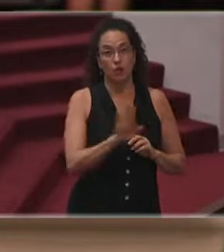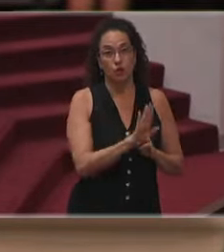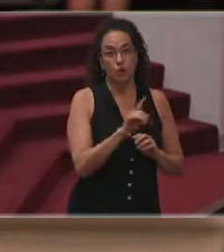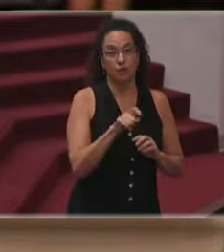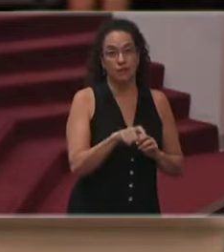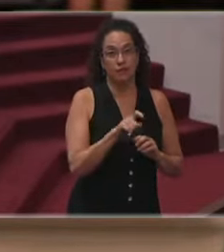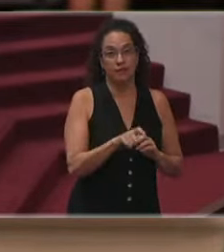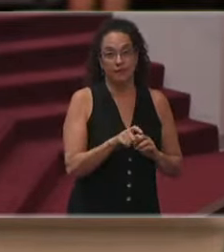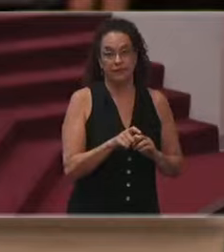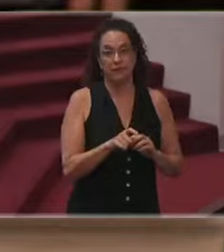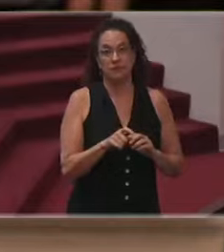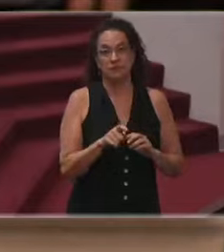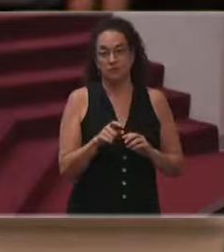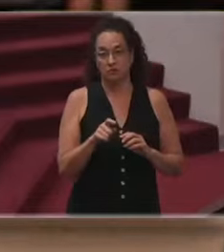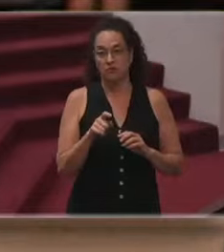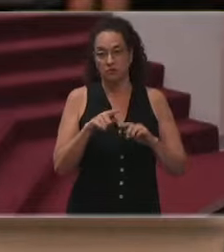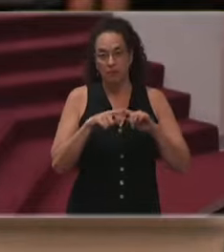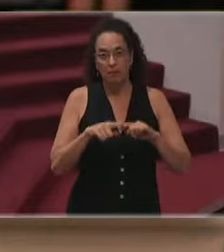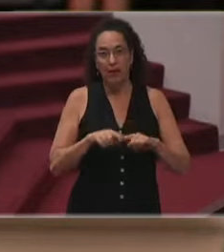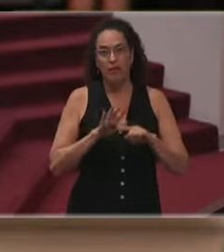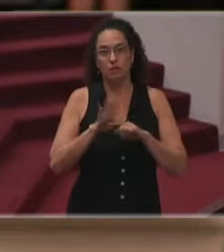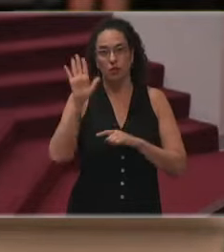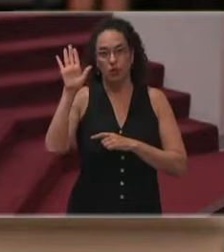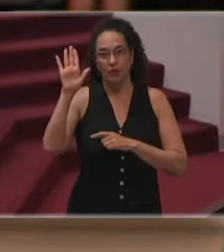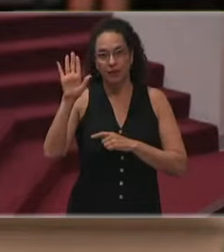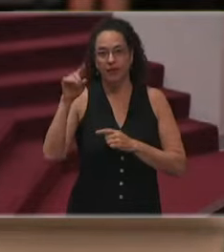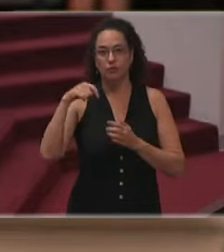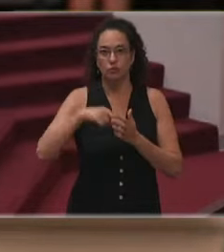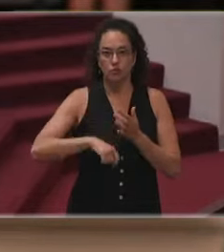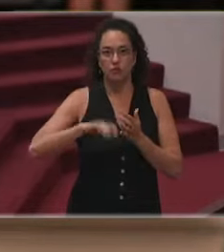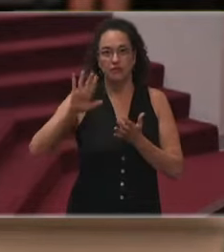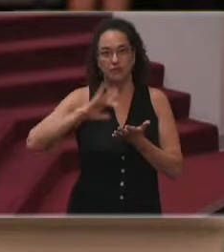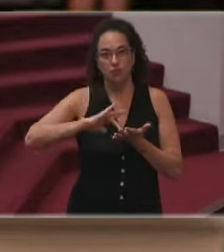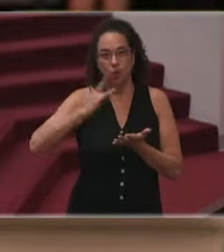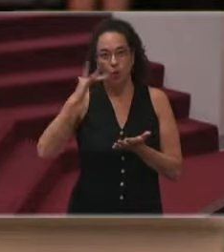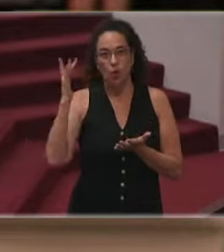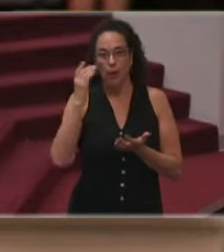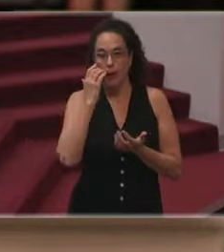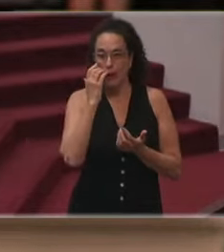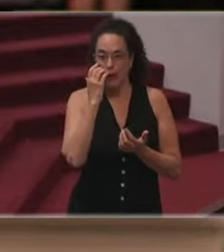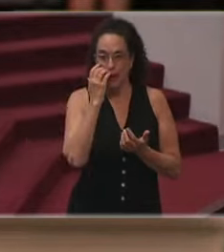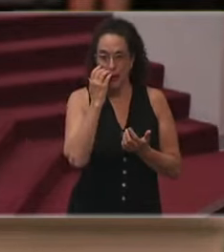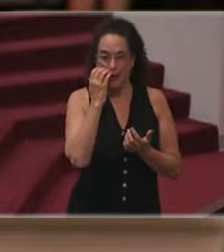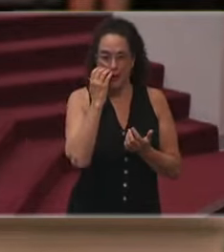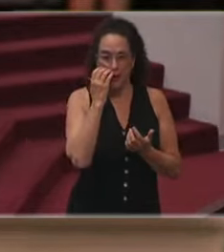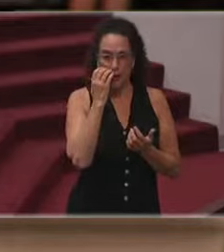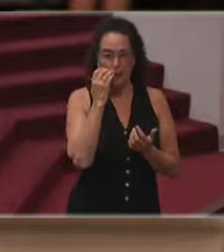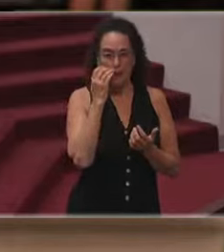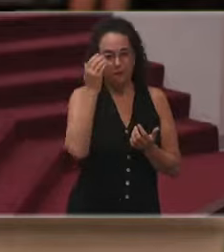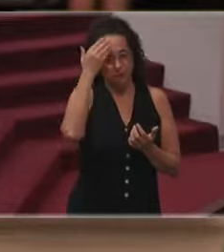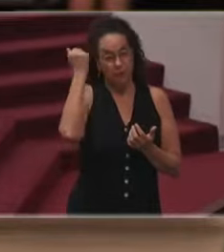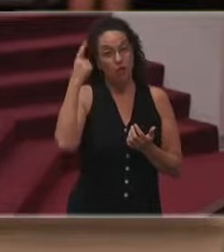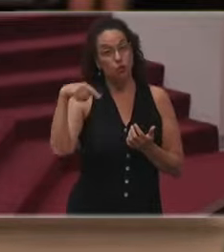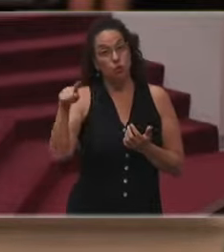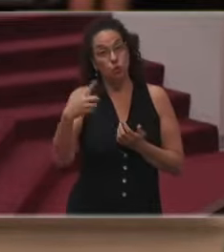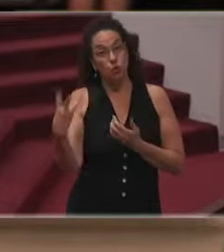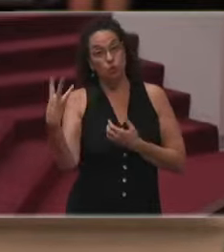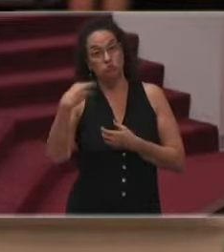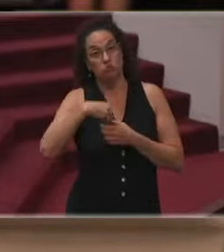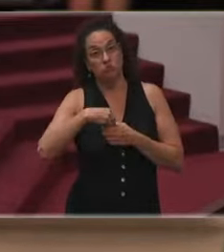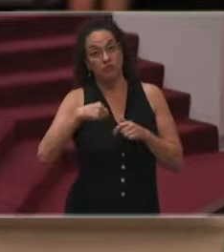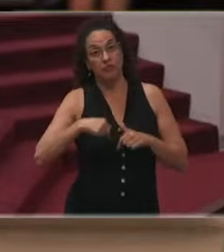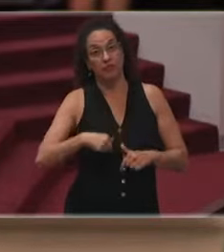life according to his riches and glory. Because you are a part of this great fellowship, and as